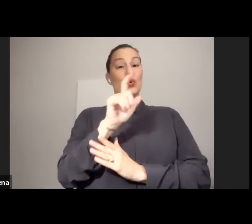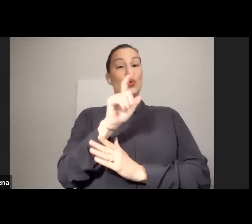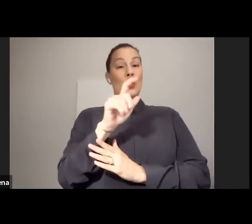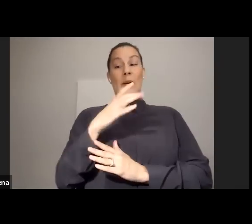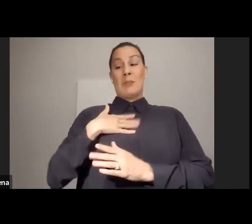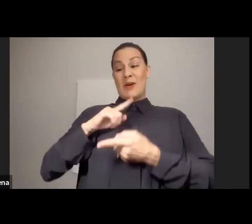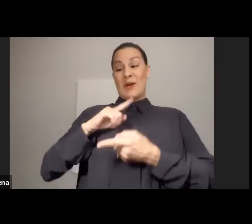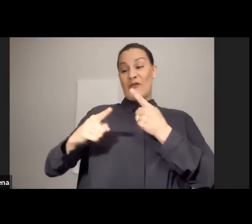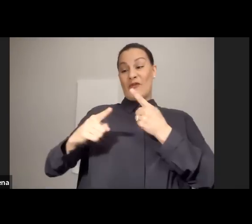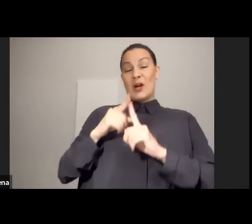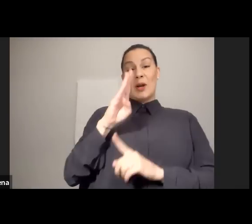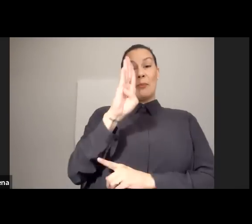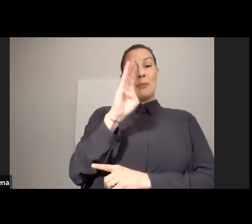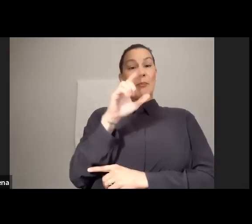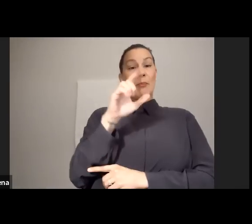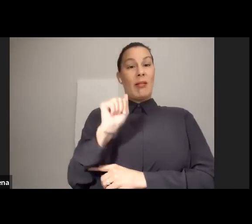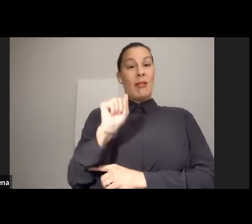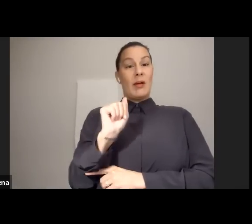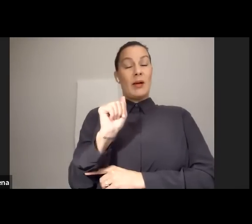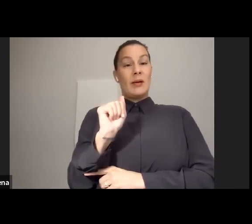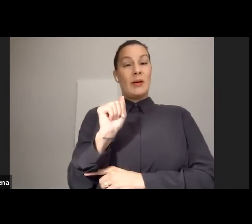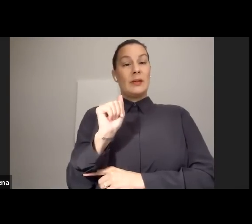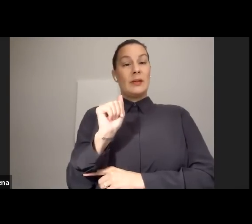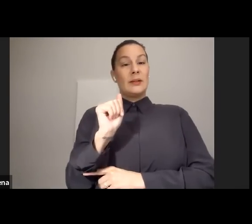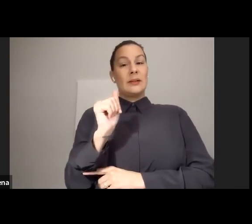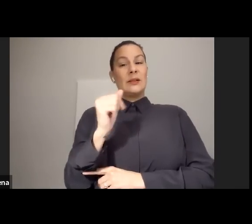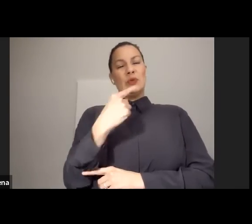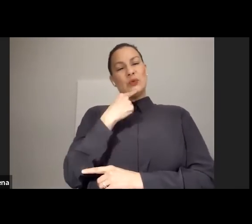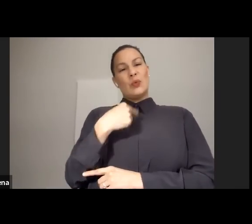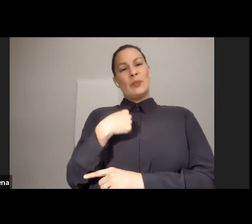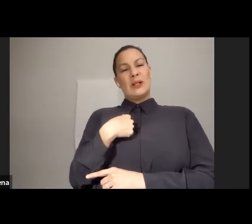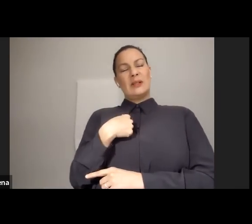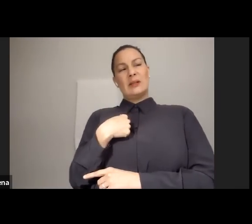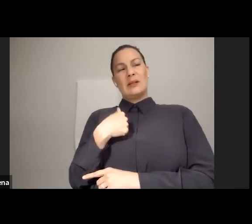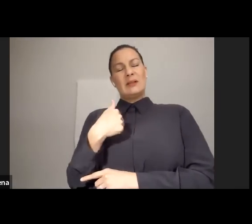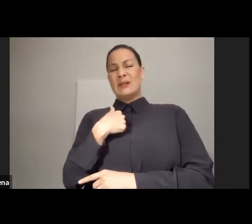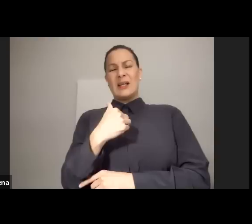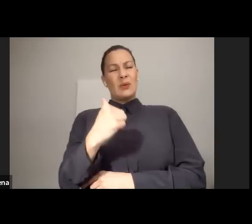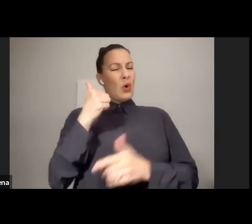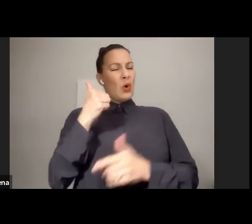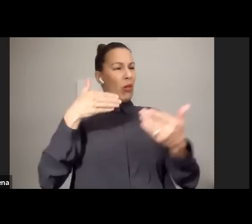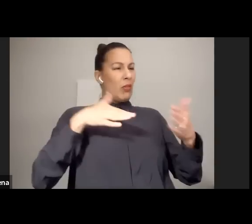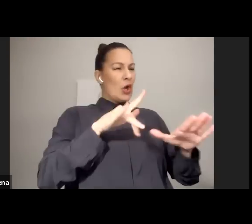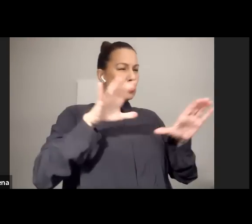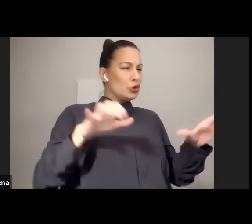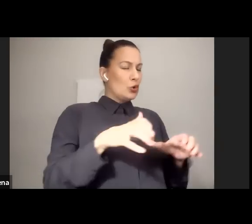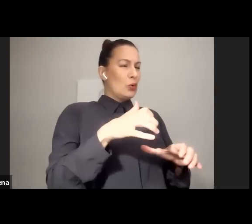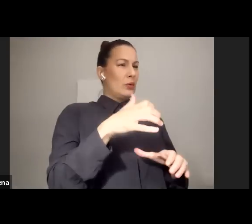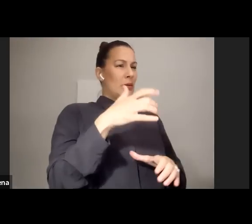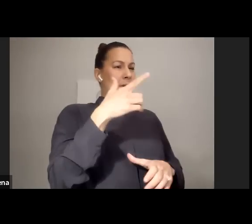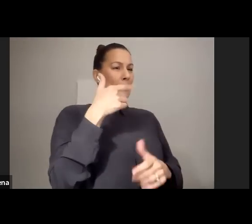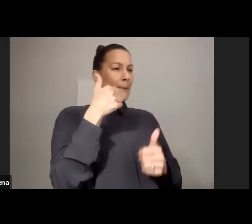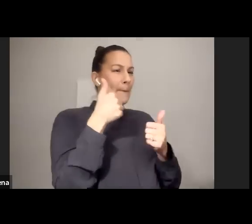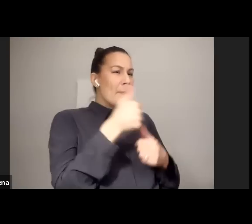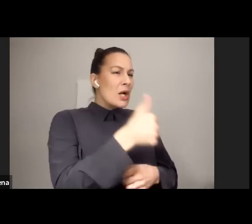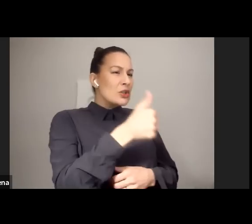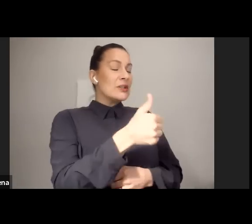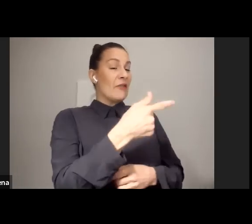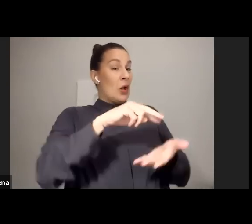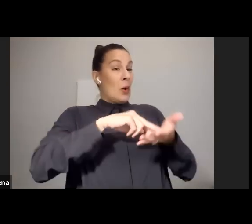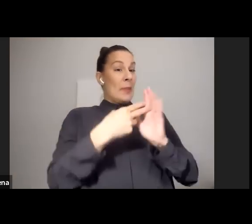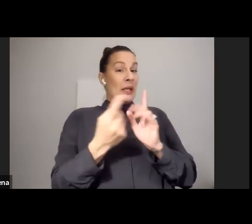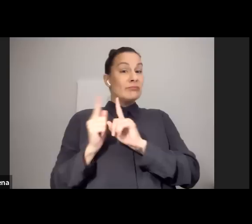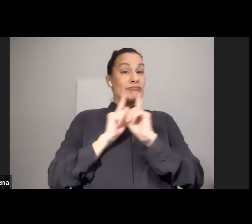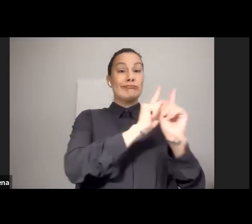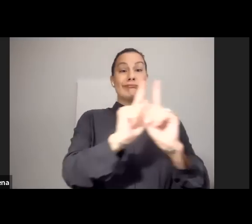told me, I wouldn't let you do this by yourself. And she didn't mean she was going to go on every call with me, but she meant that we